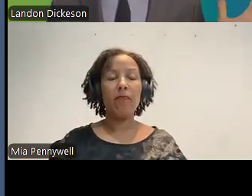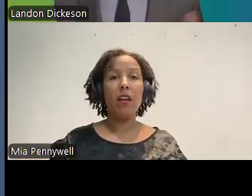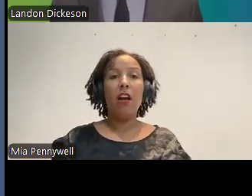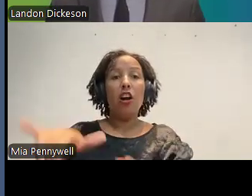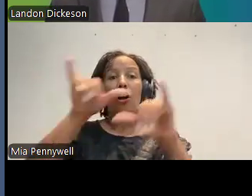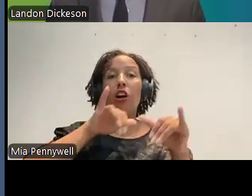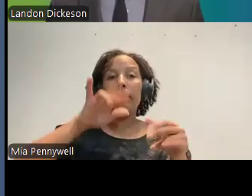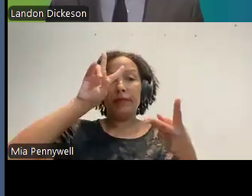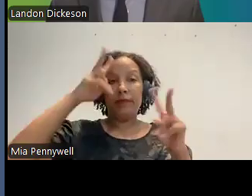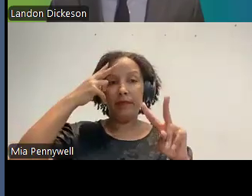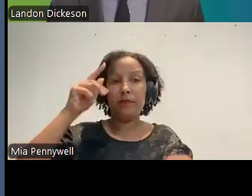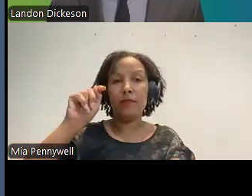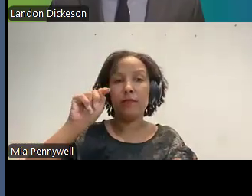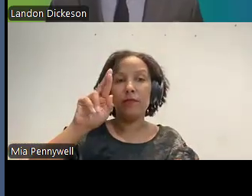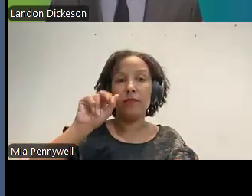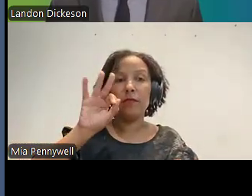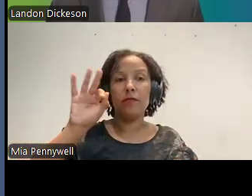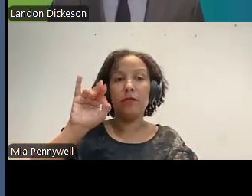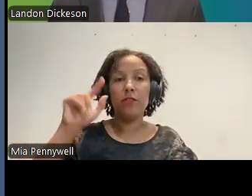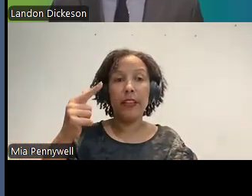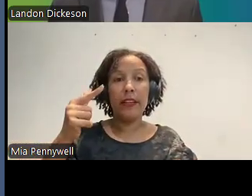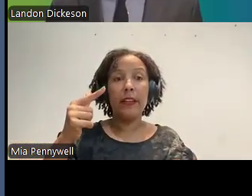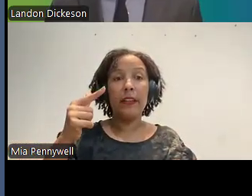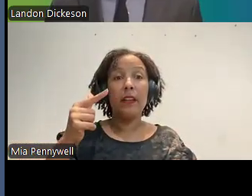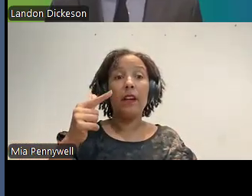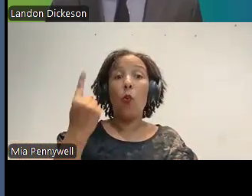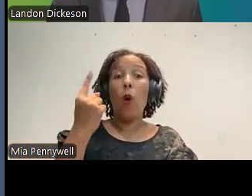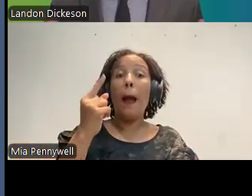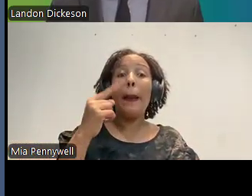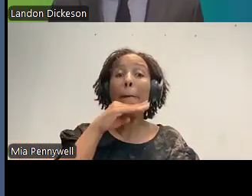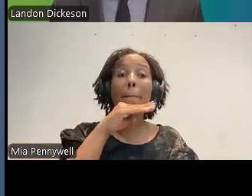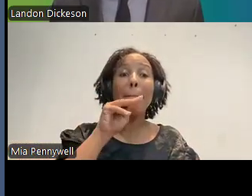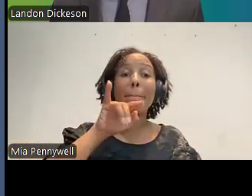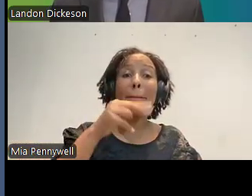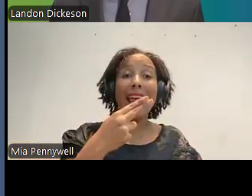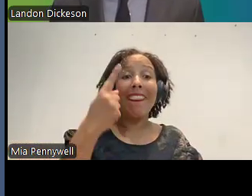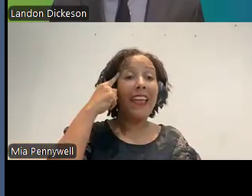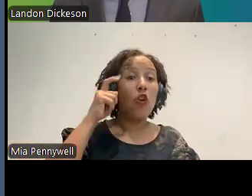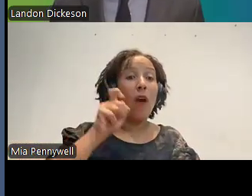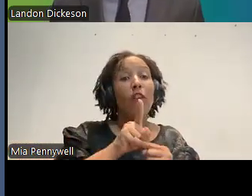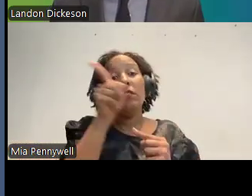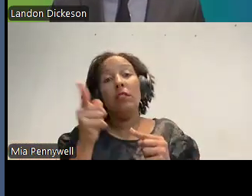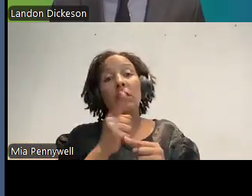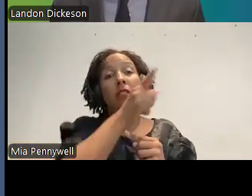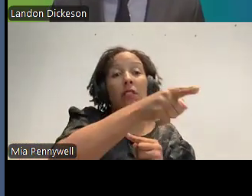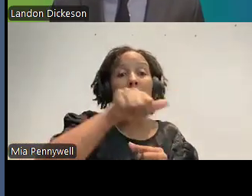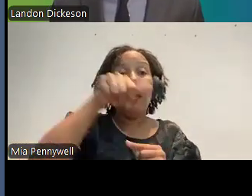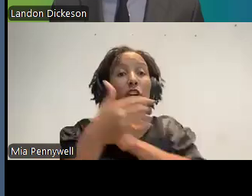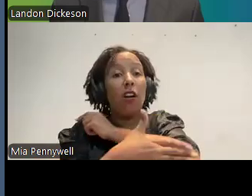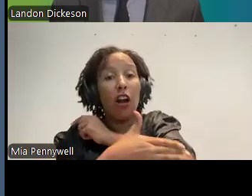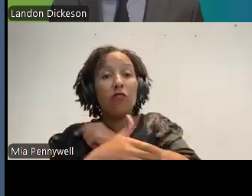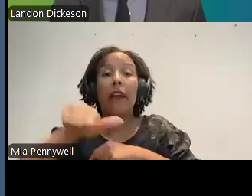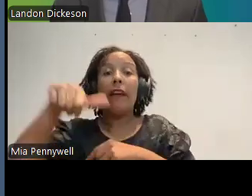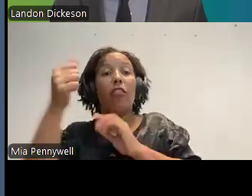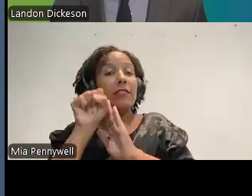trafficking requires crossing state or international borders. It's not true. It can happen in the same state, same city, even within the same household, community,